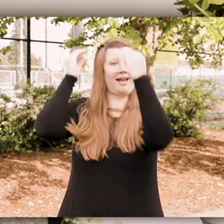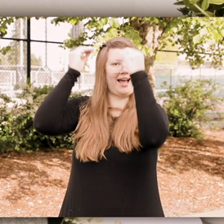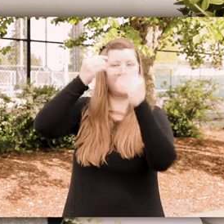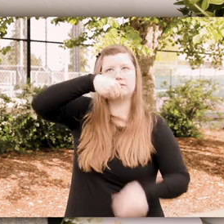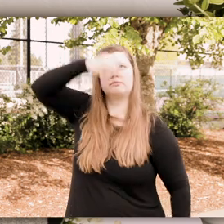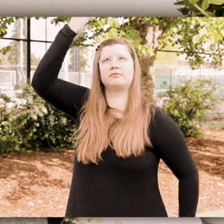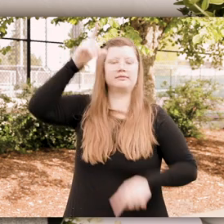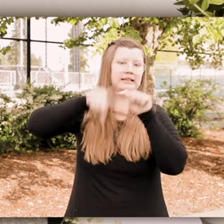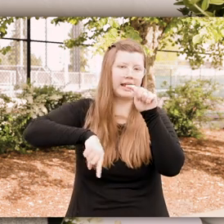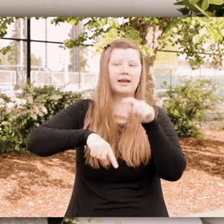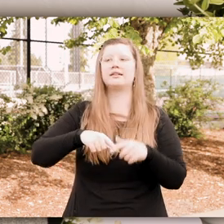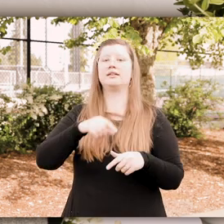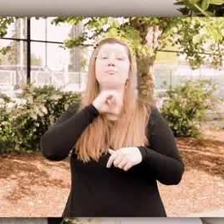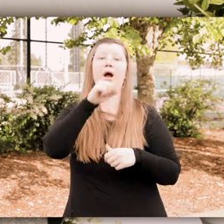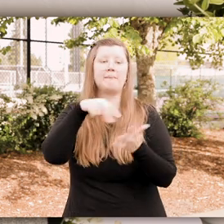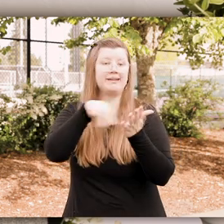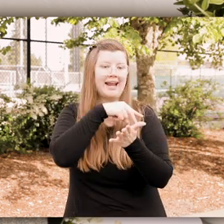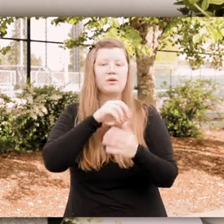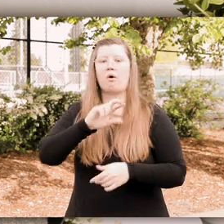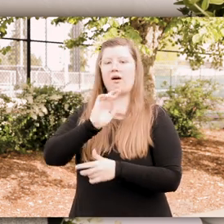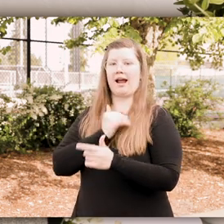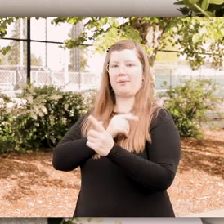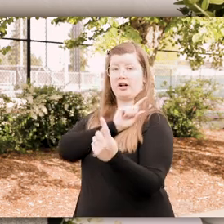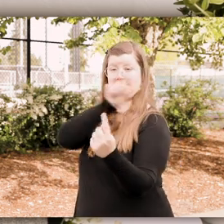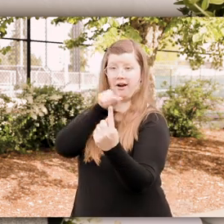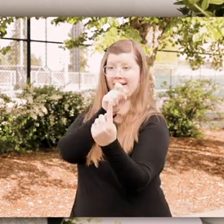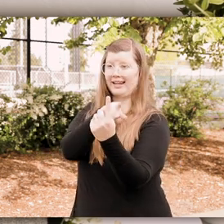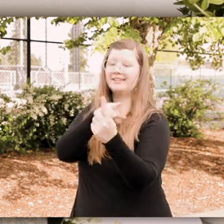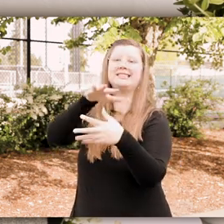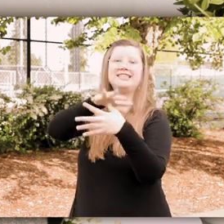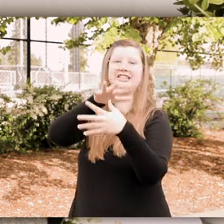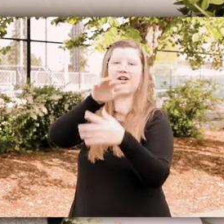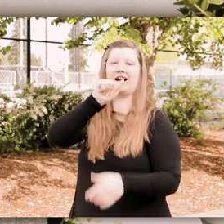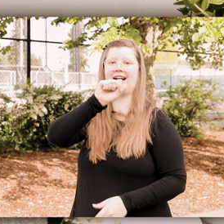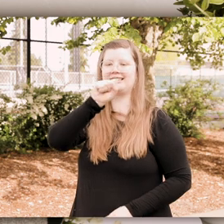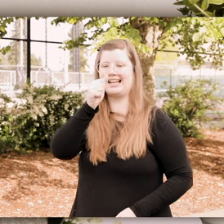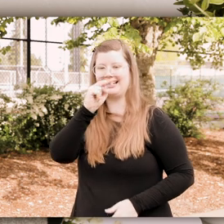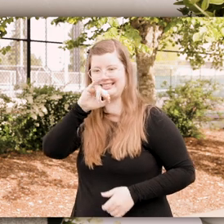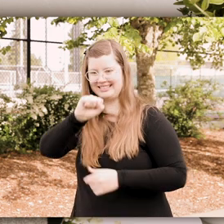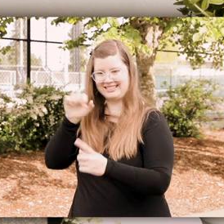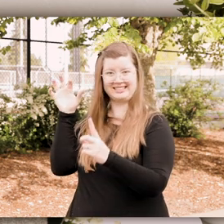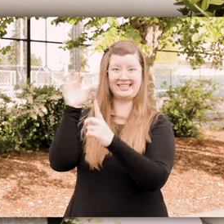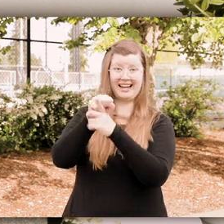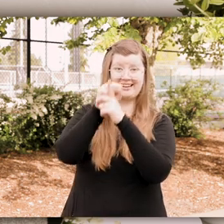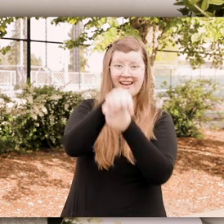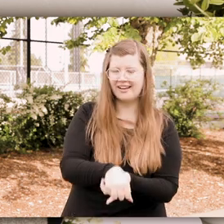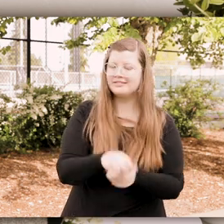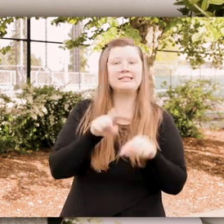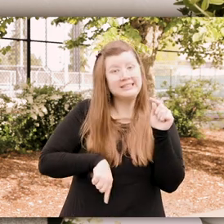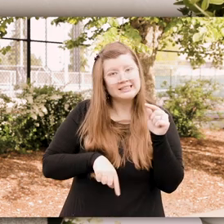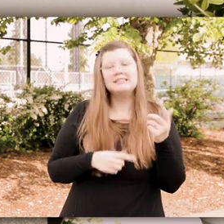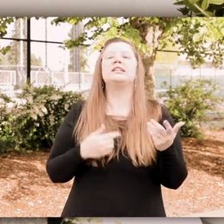dance at prom, or to take down our targets and senior assassins, we will never lose the extraordinary friendships, memories,